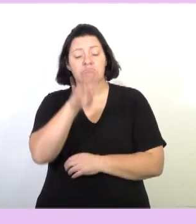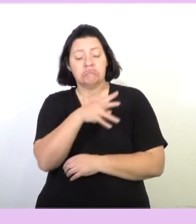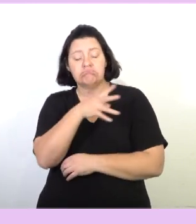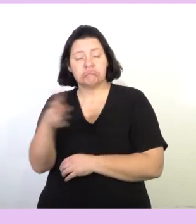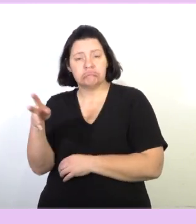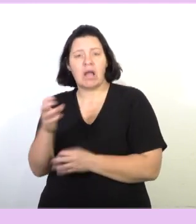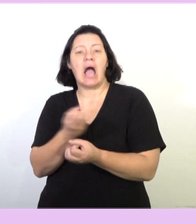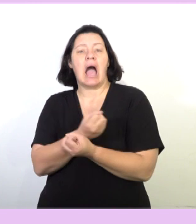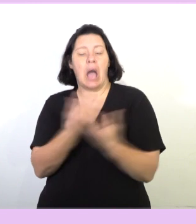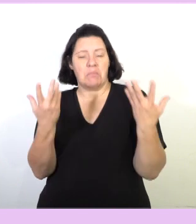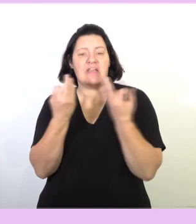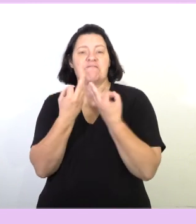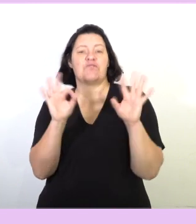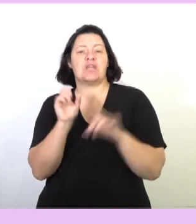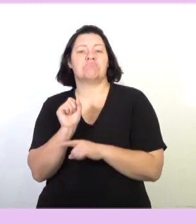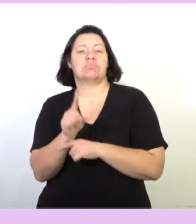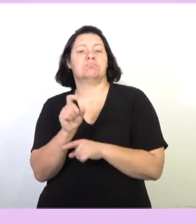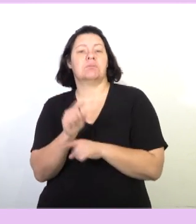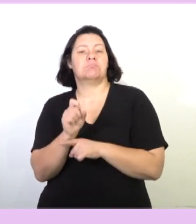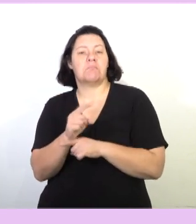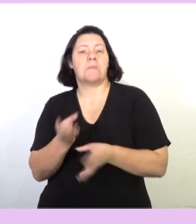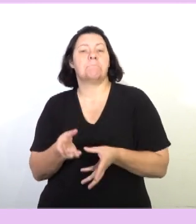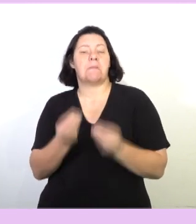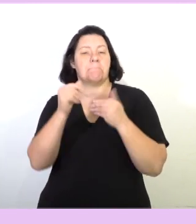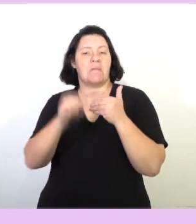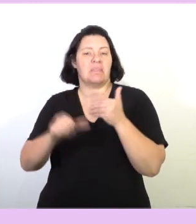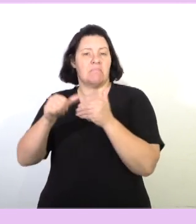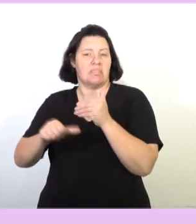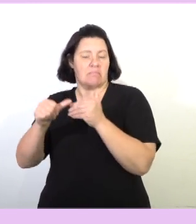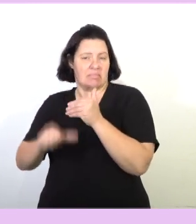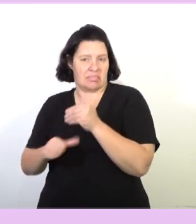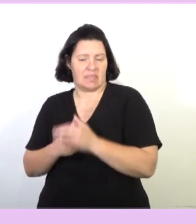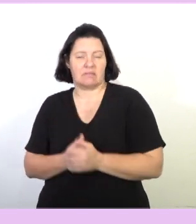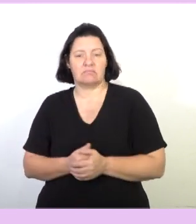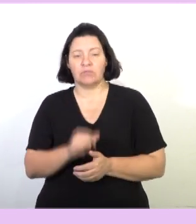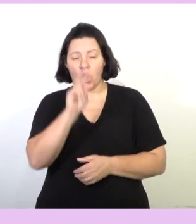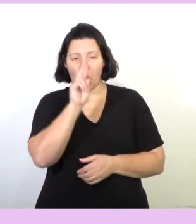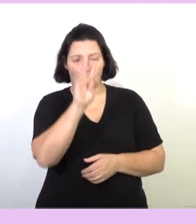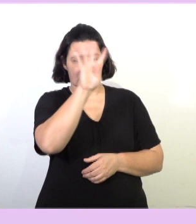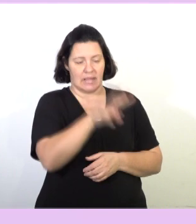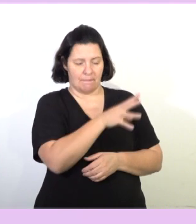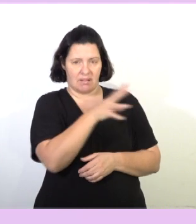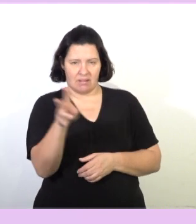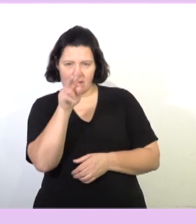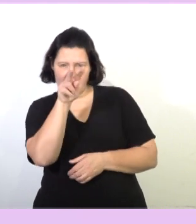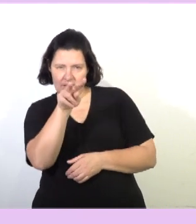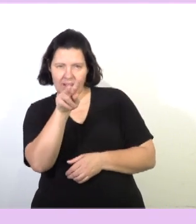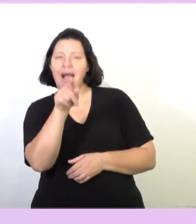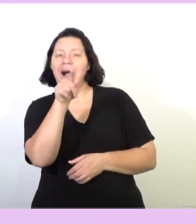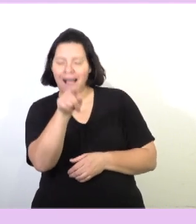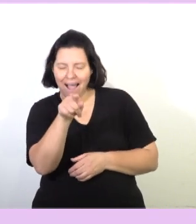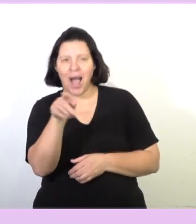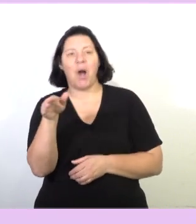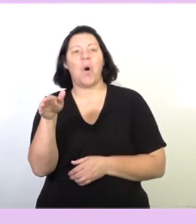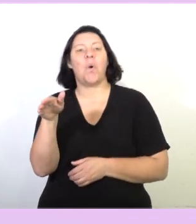below indicates the number of free text messages he gets per month. Now let's look at the table. All right, again,